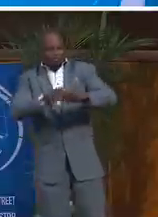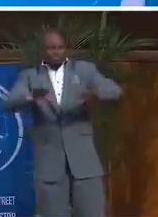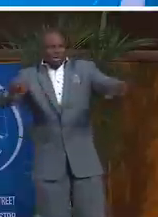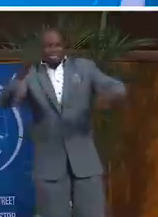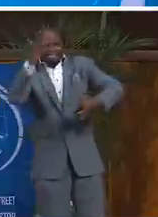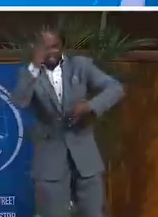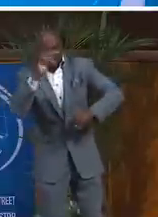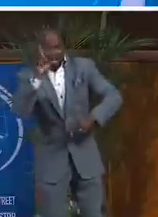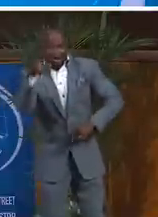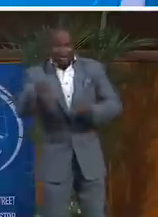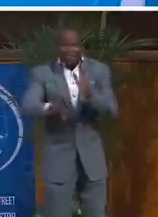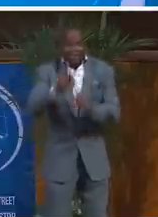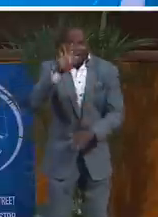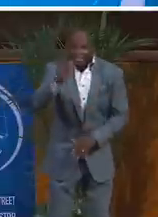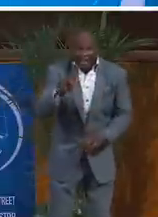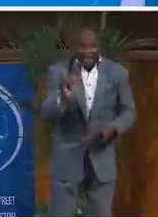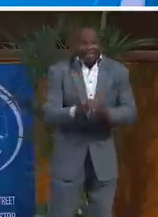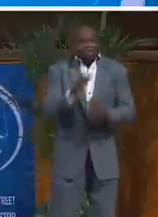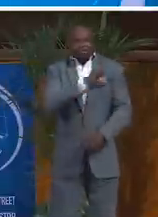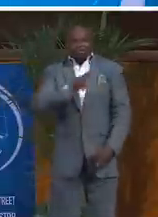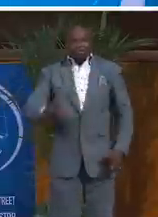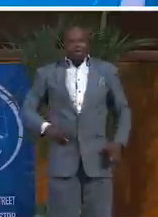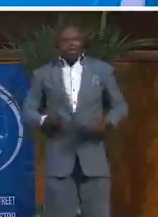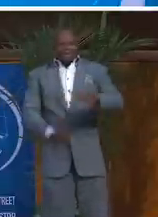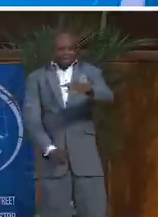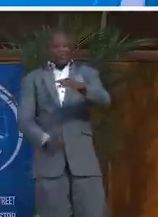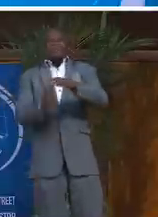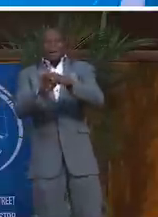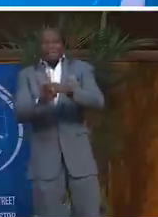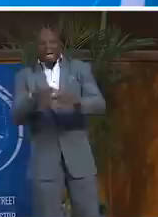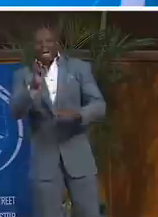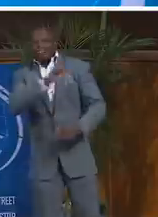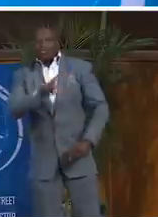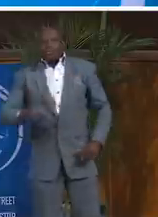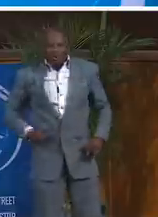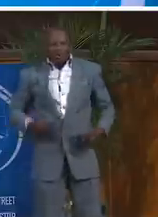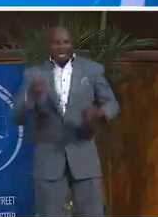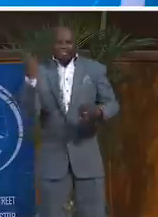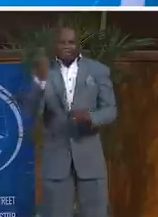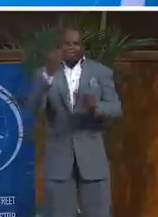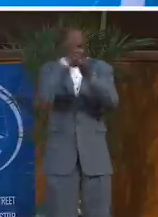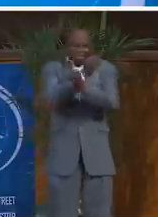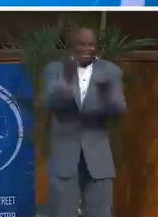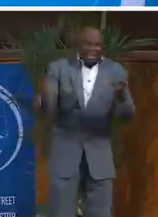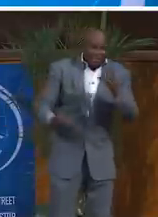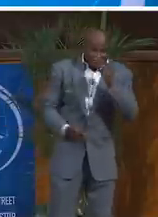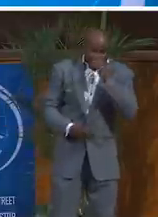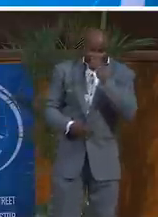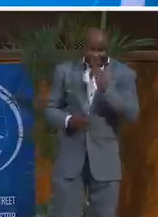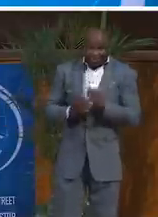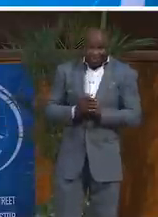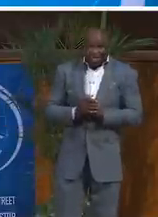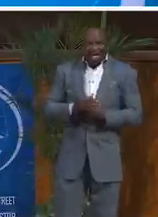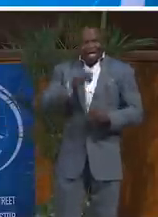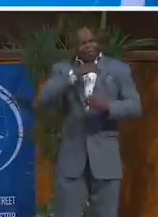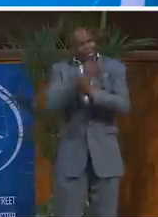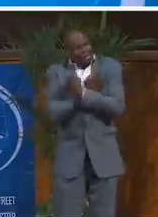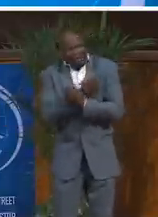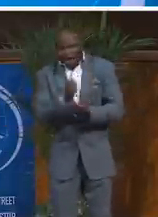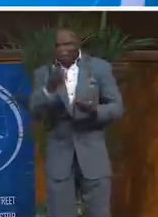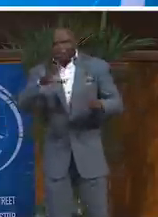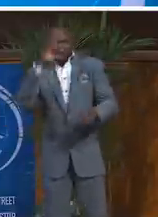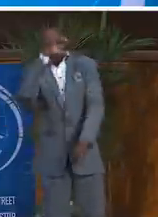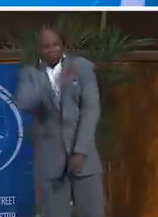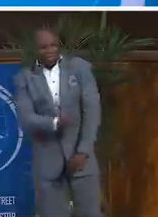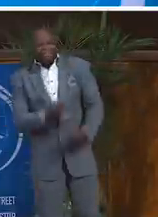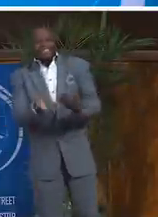to find out that the Lord shows up and the Lord's got something to say. Beloved, I don't want you to miss